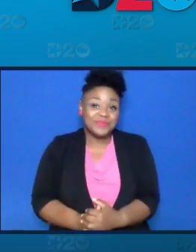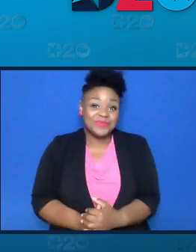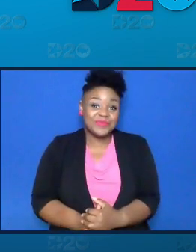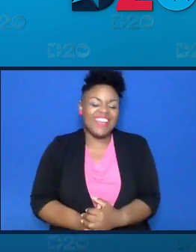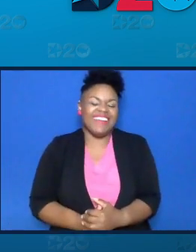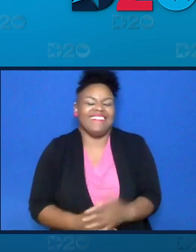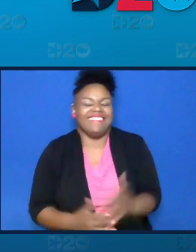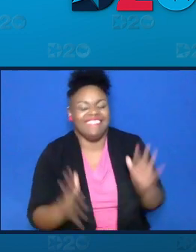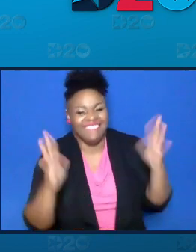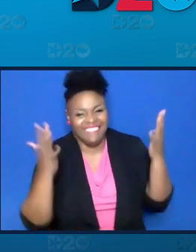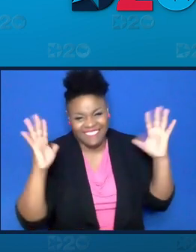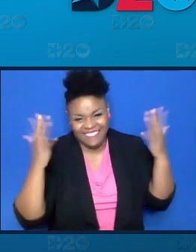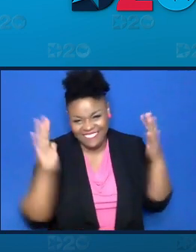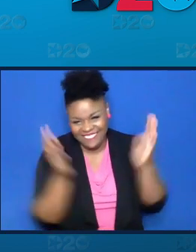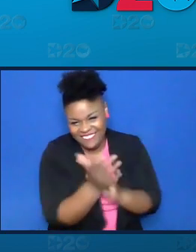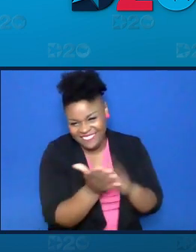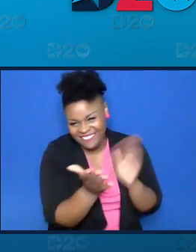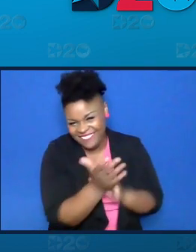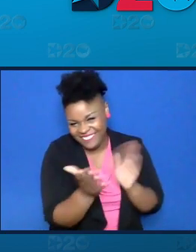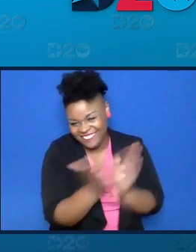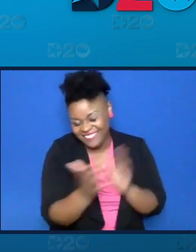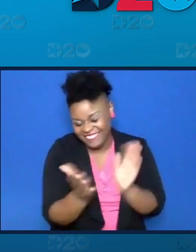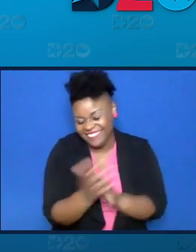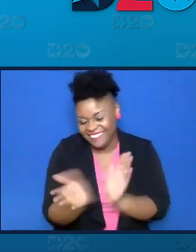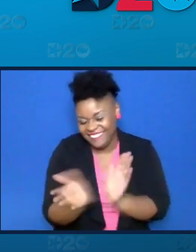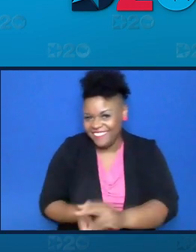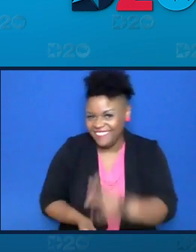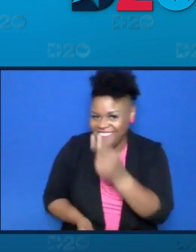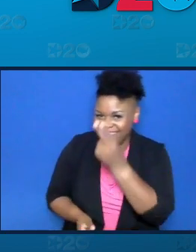Awesome. Okay.